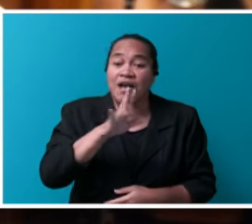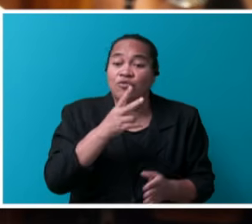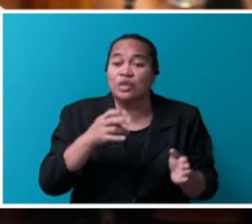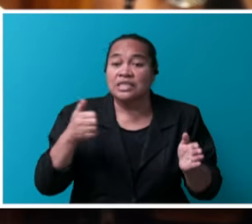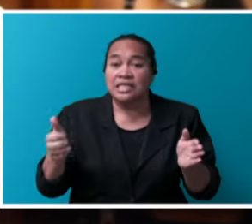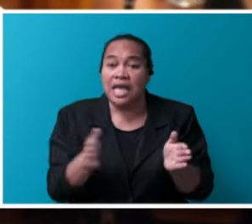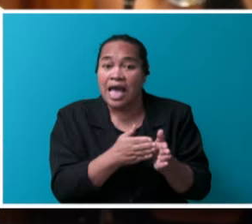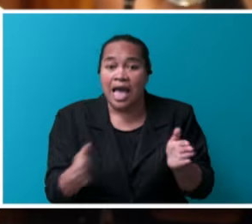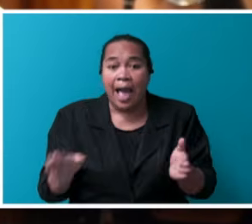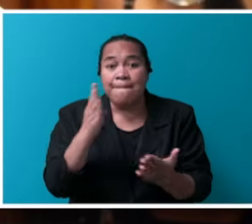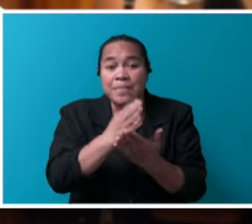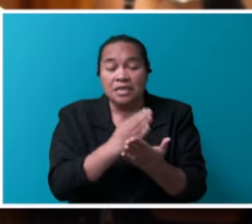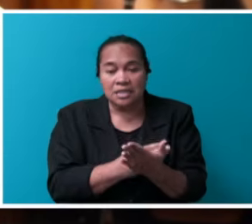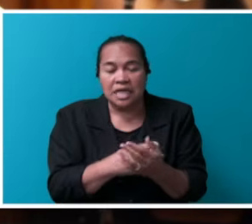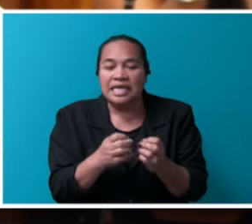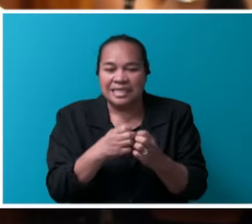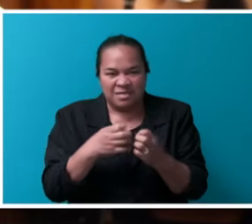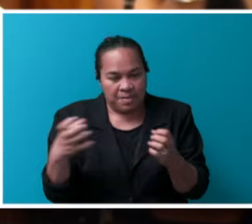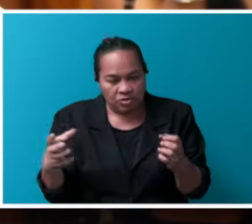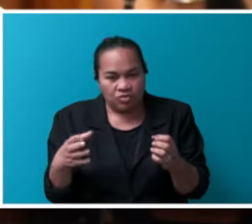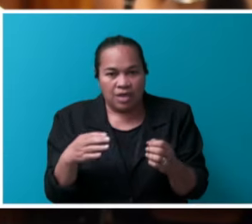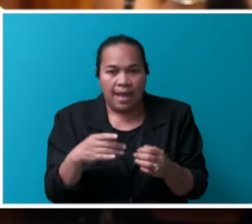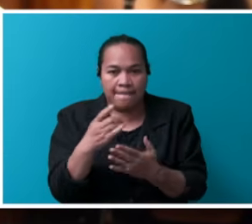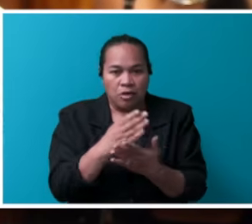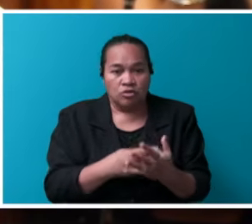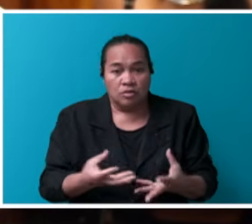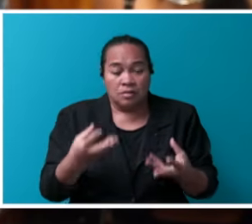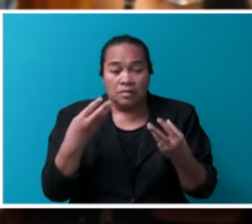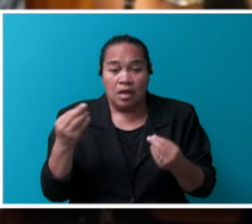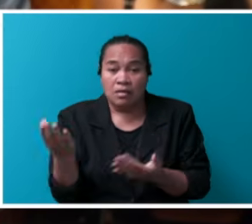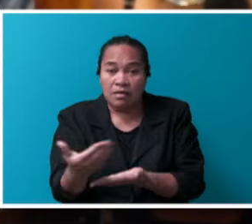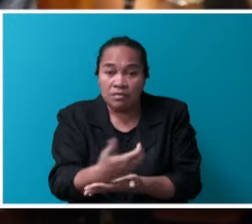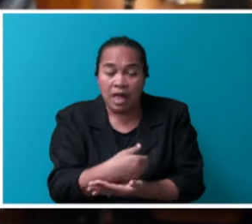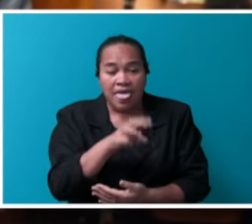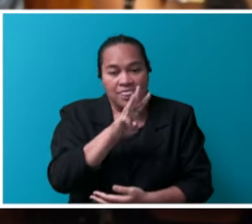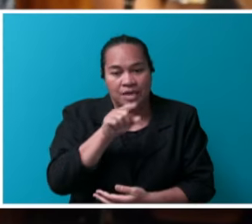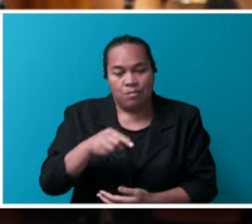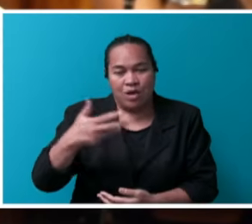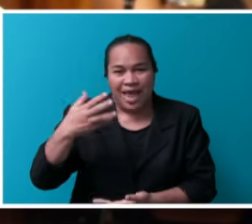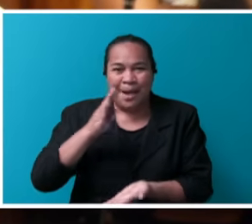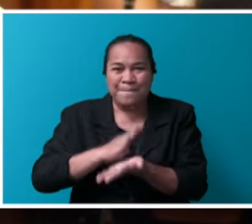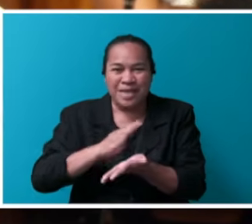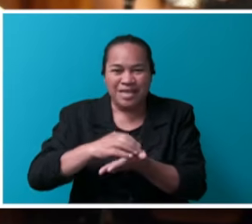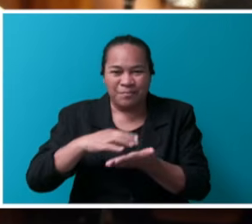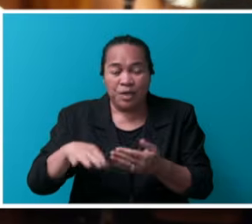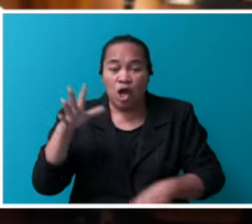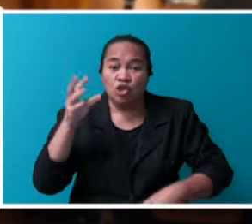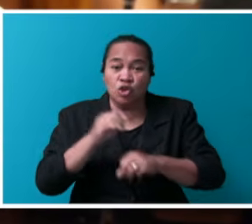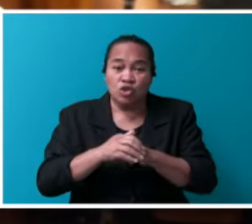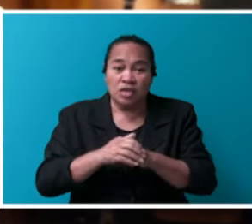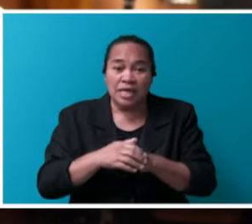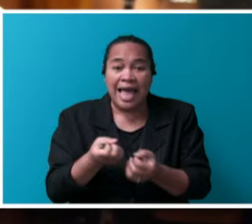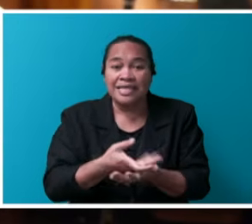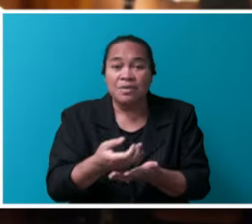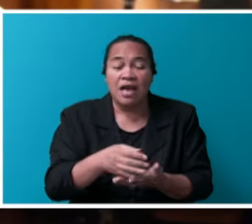2025-2026 budget is an expansionary budget with a total revenue of $3.9 billion, total expenditure of